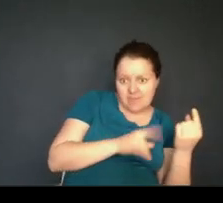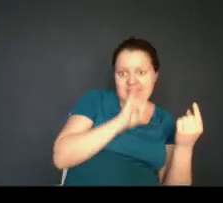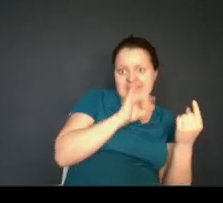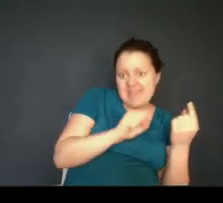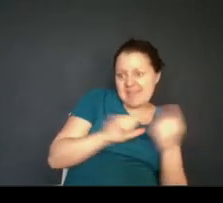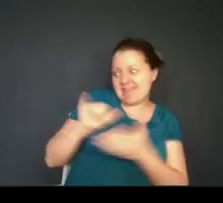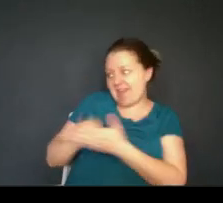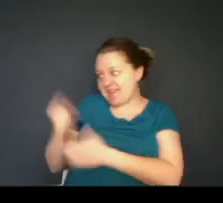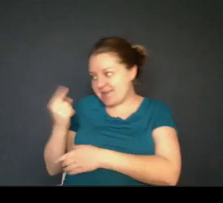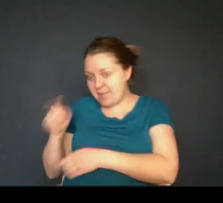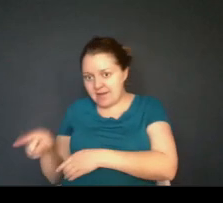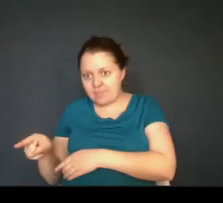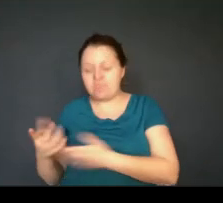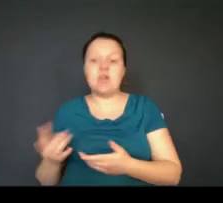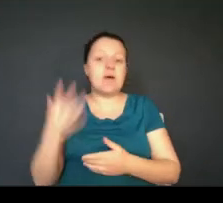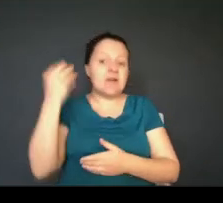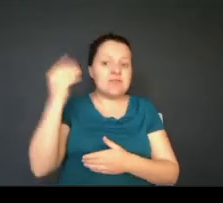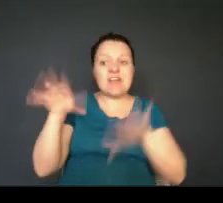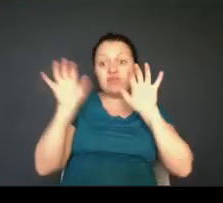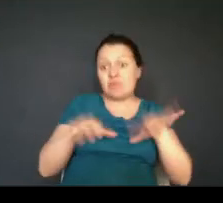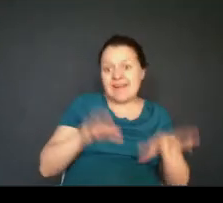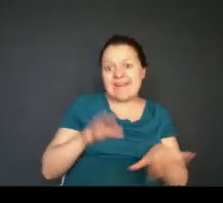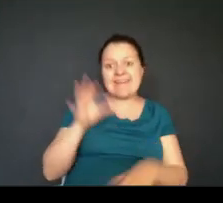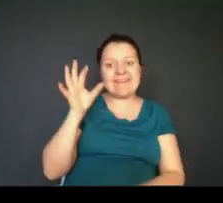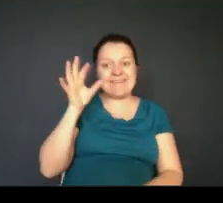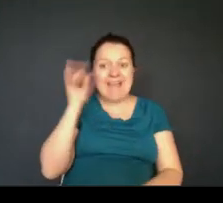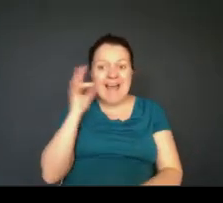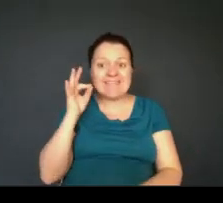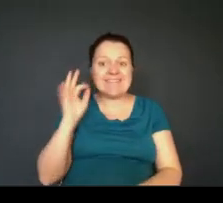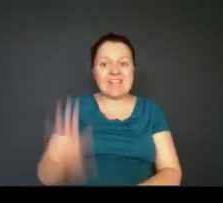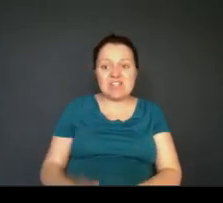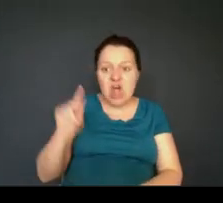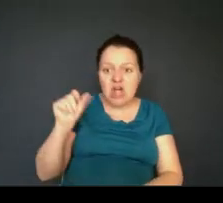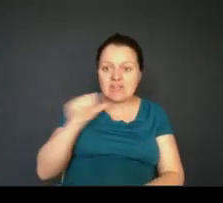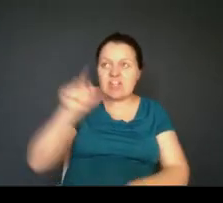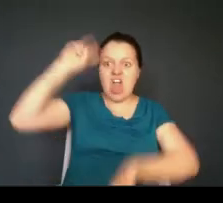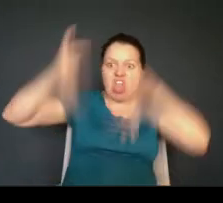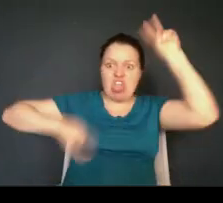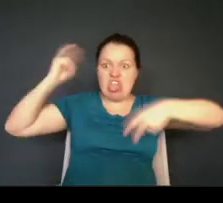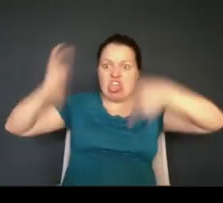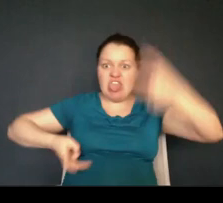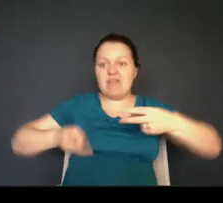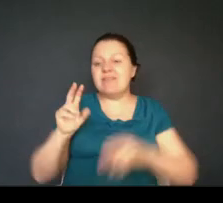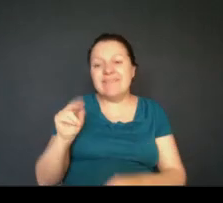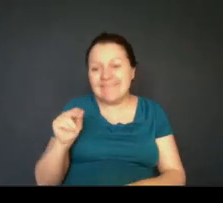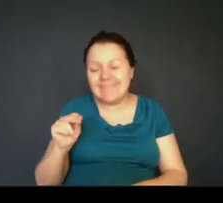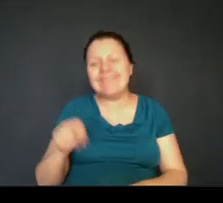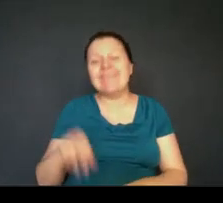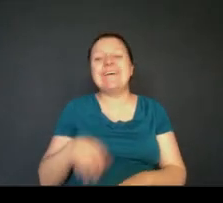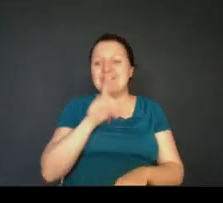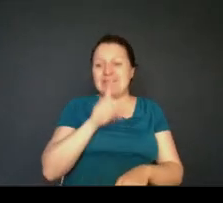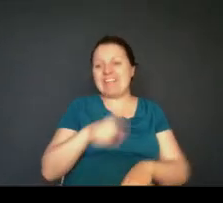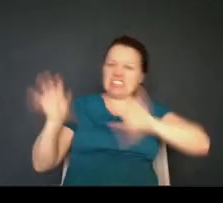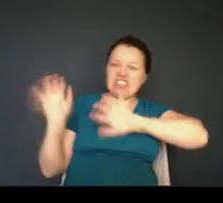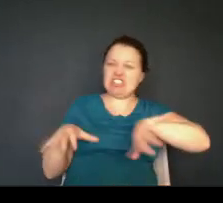it's raining cats and dogs. That's a metaphor. It's not literally cats and dogs. It's just raining really hard, right? So sometimes we